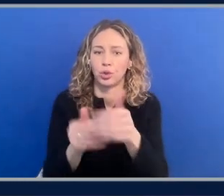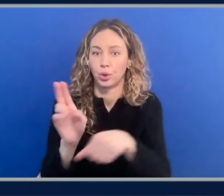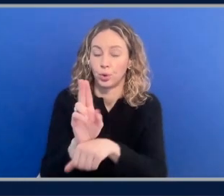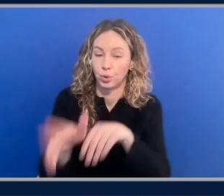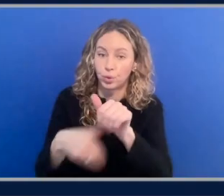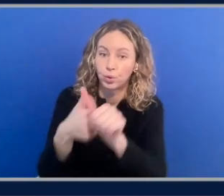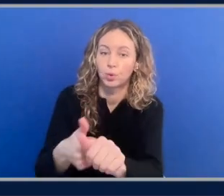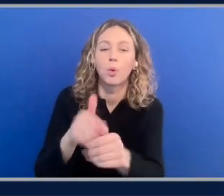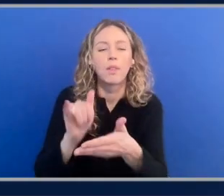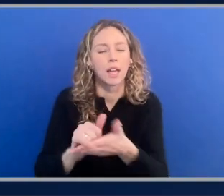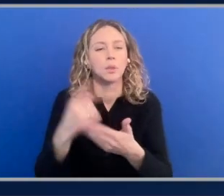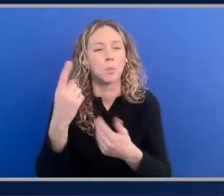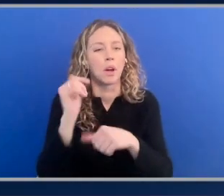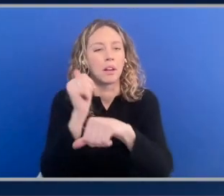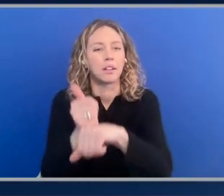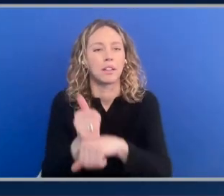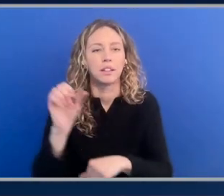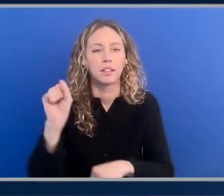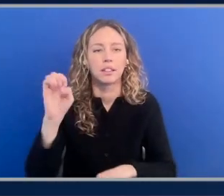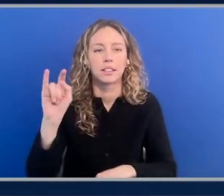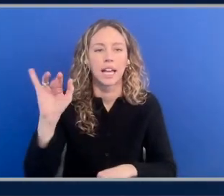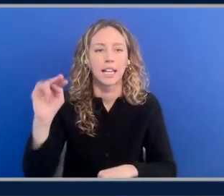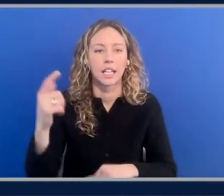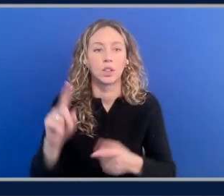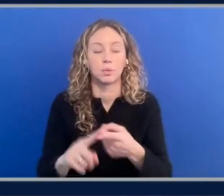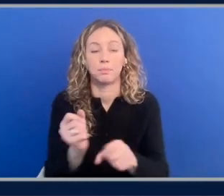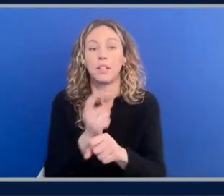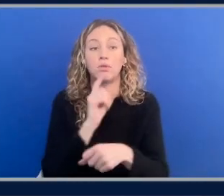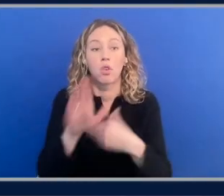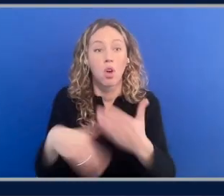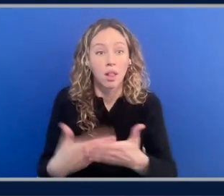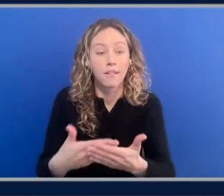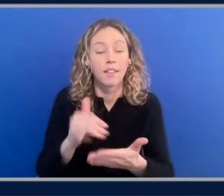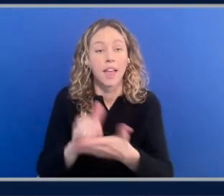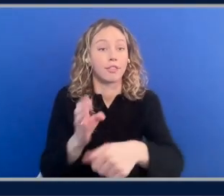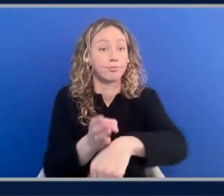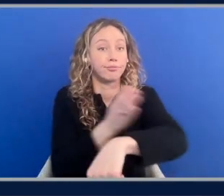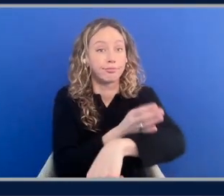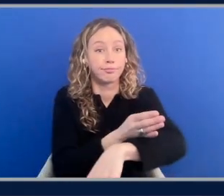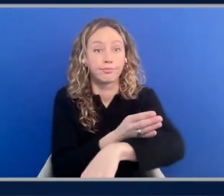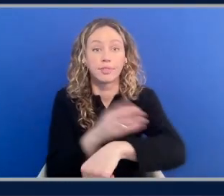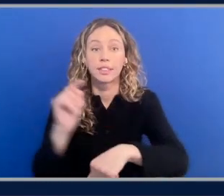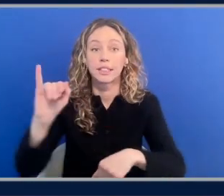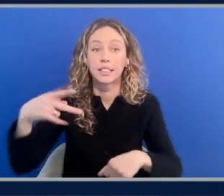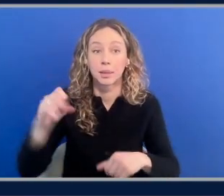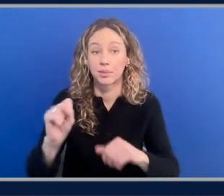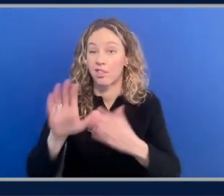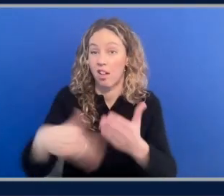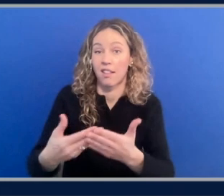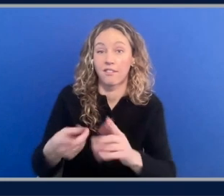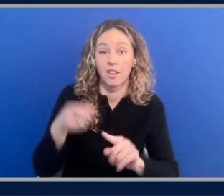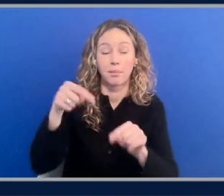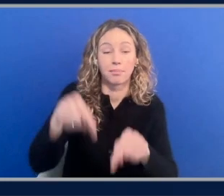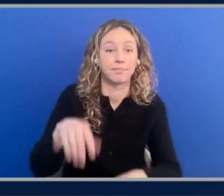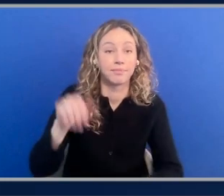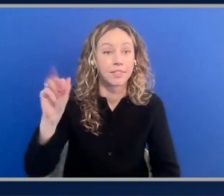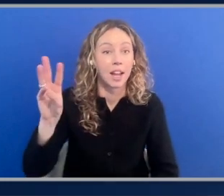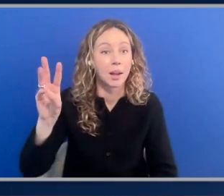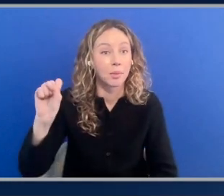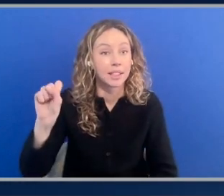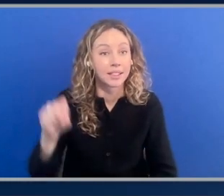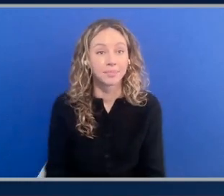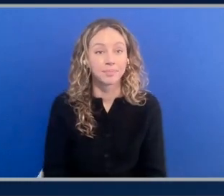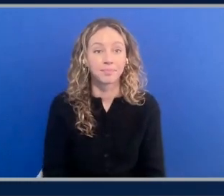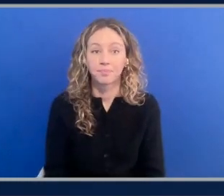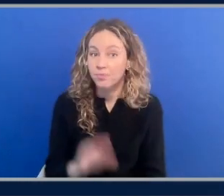can have to kind of ensure compliance and get some remediation tips, all on a managed service from AWS. Amazing. Should we do maybe one more question? Oh, we should definitely